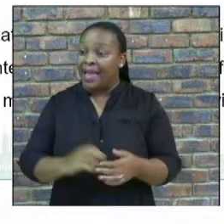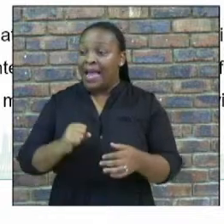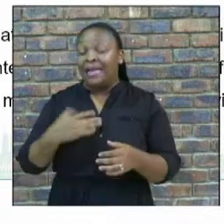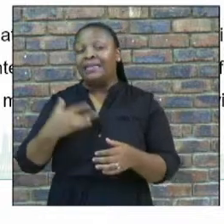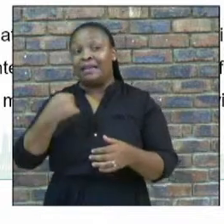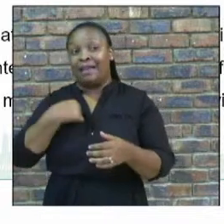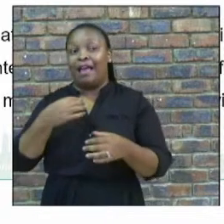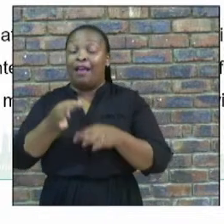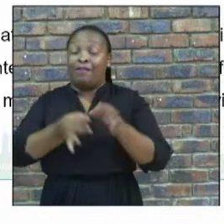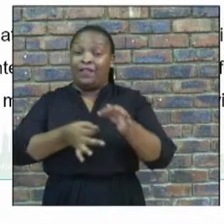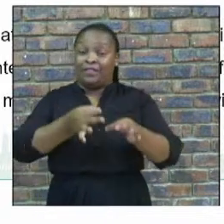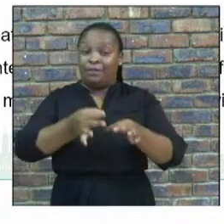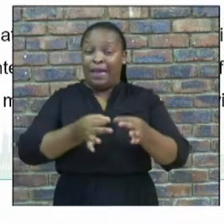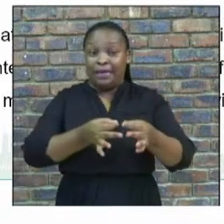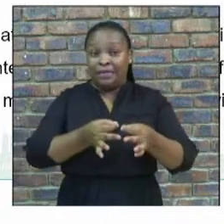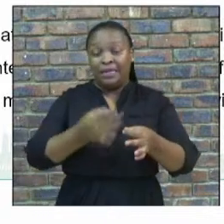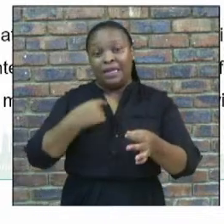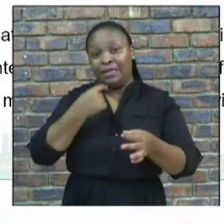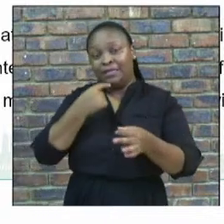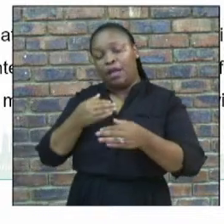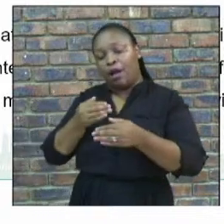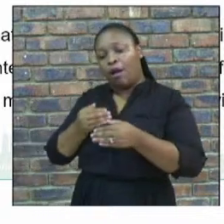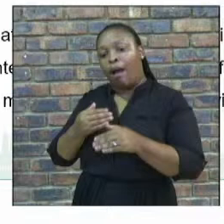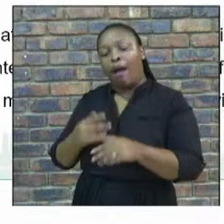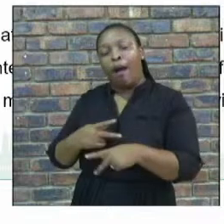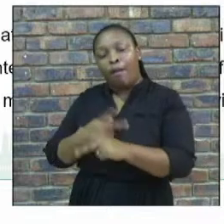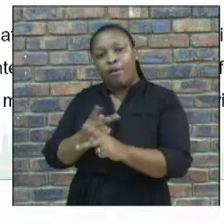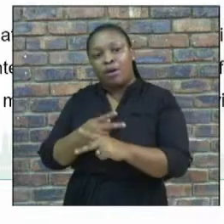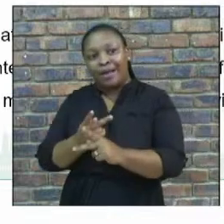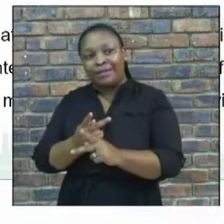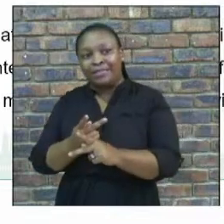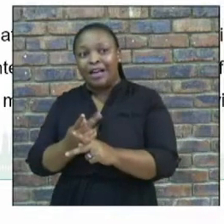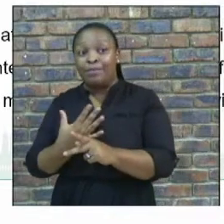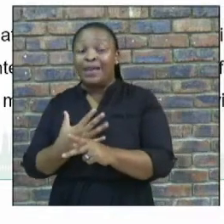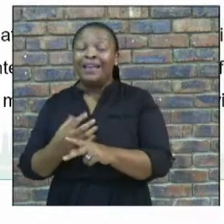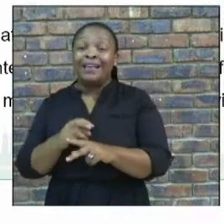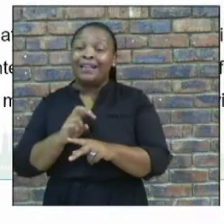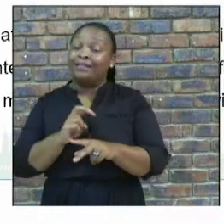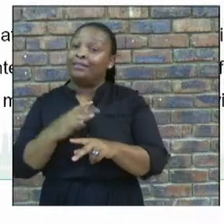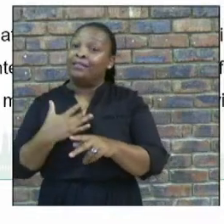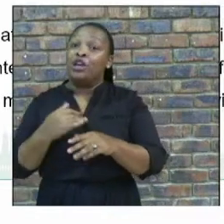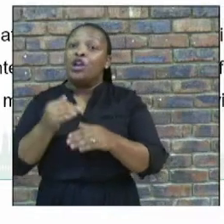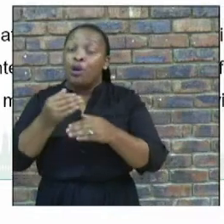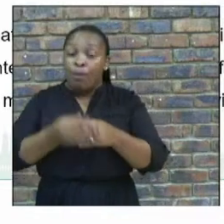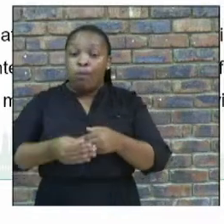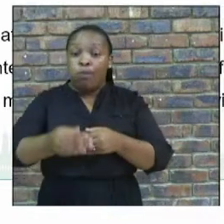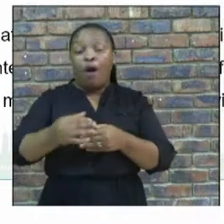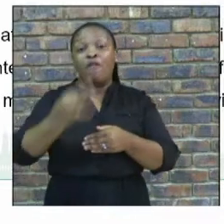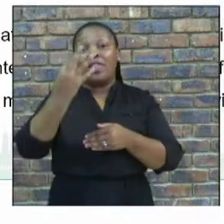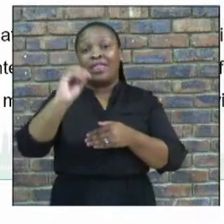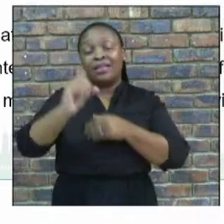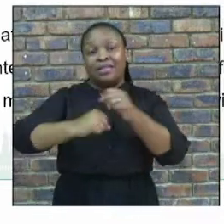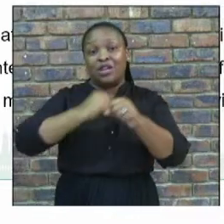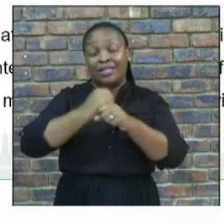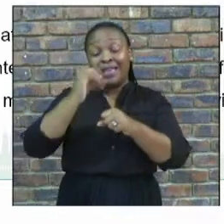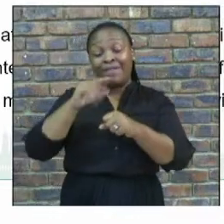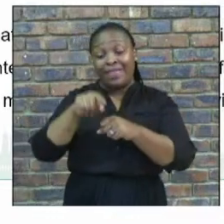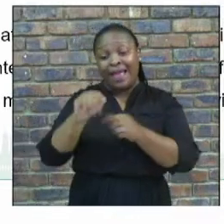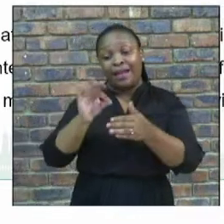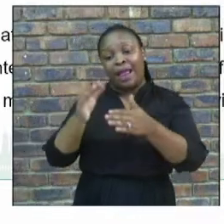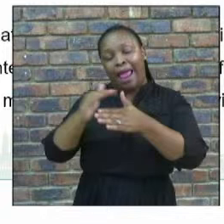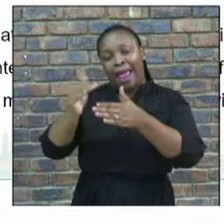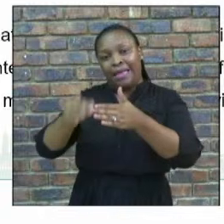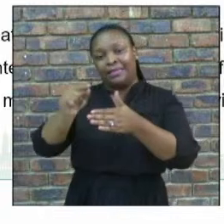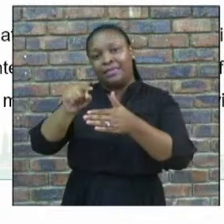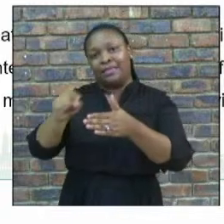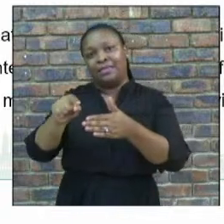that our production right, it is granted for a period of 30 years. So after that expiry of 30